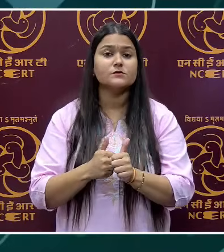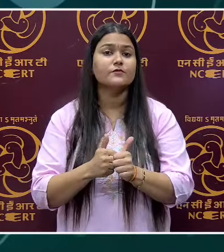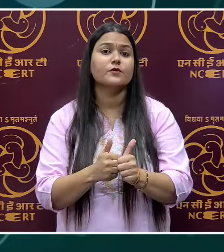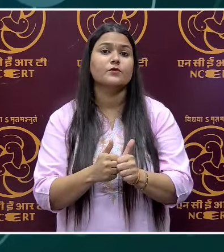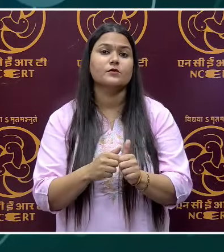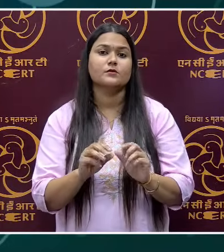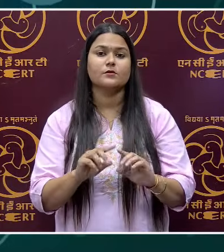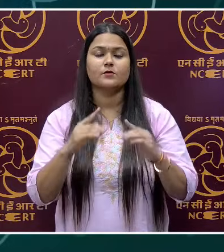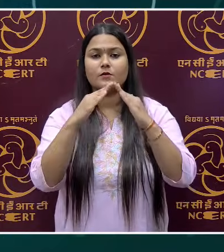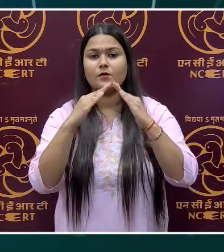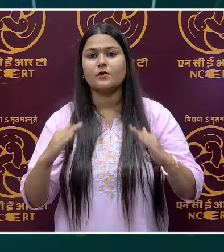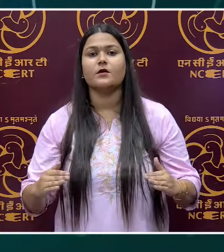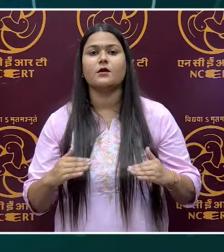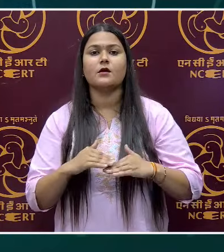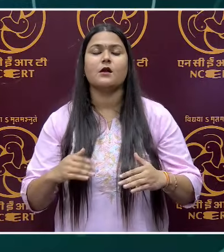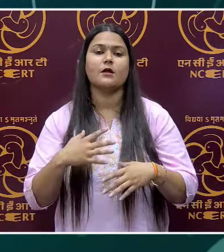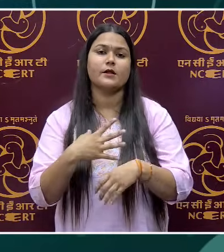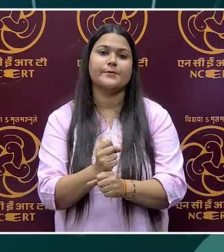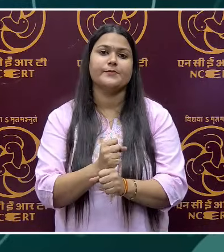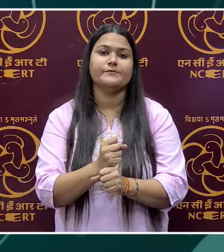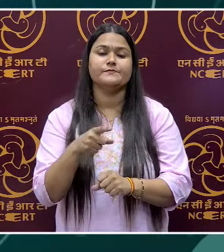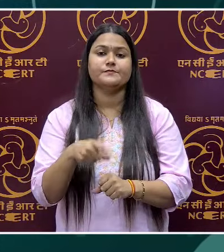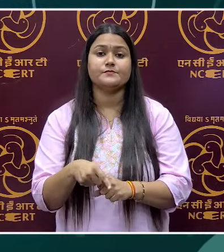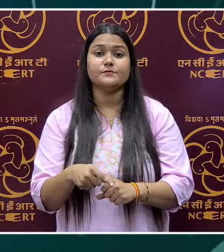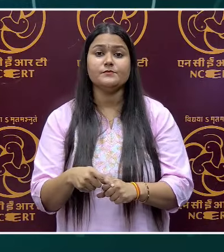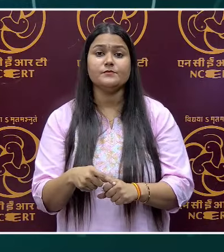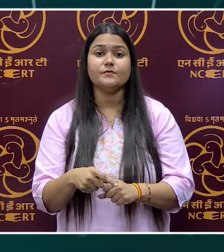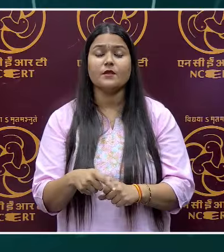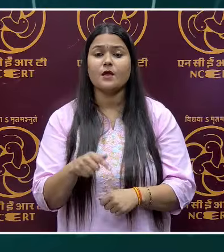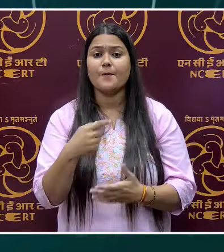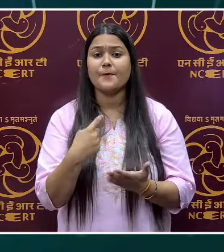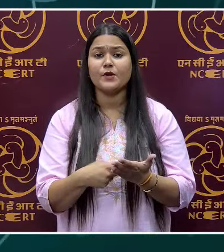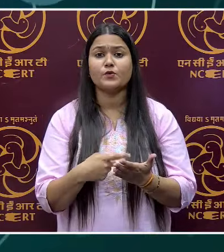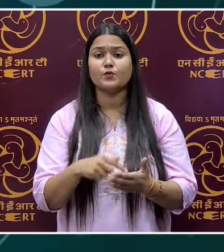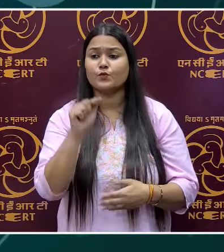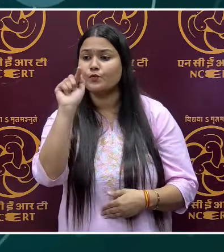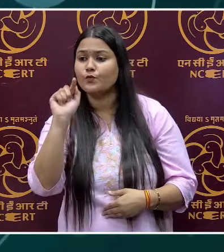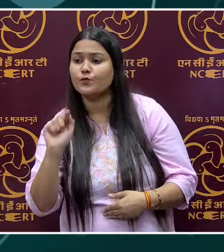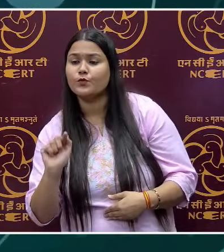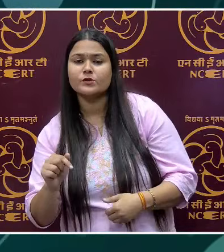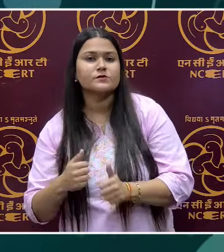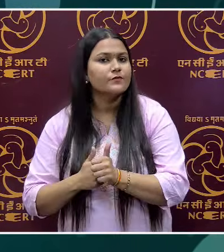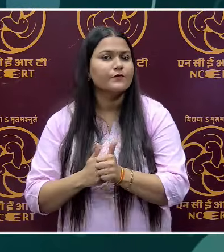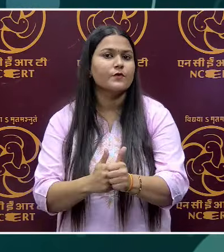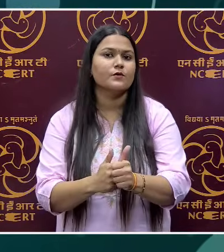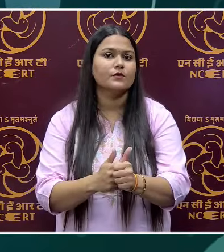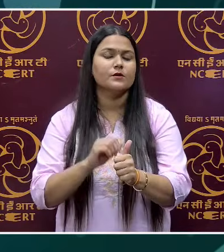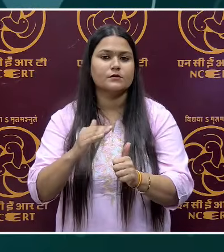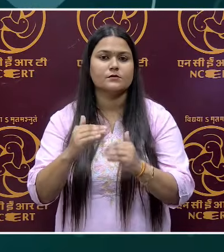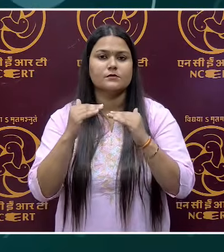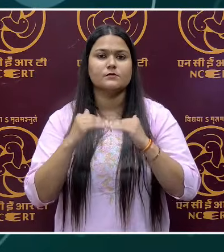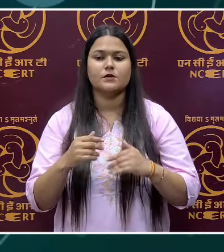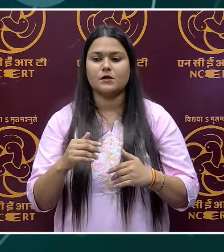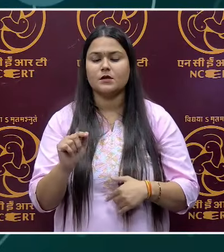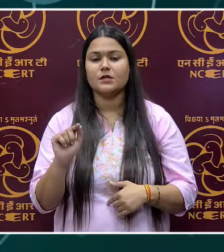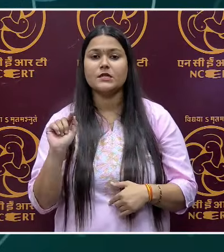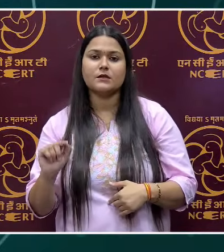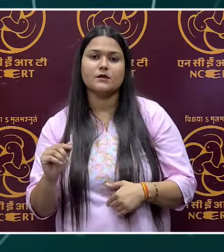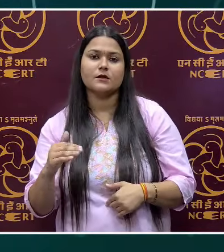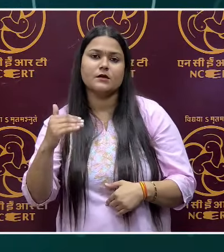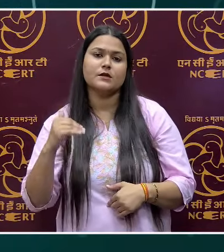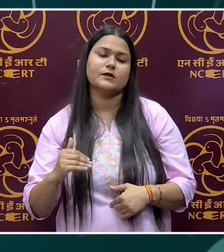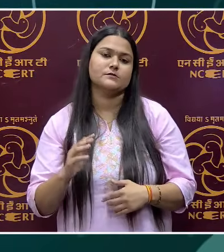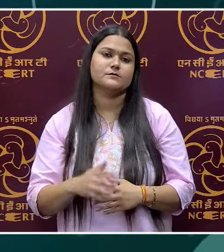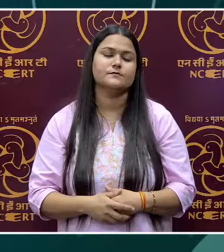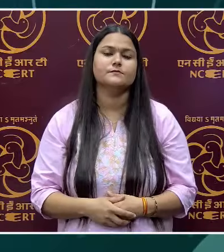Now we will here instructions are given which students have to follow. Next instruction is click on the next button. So we